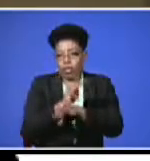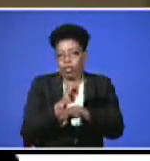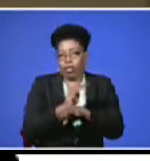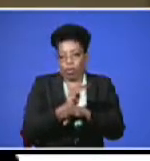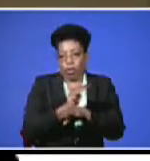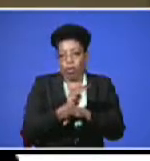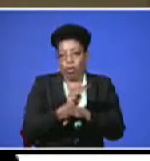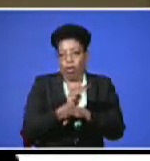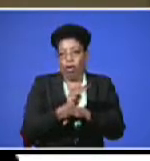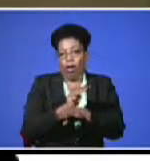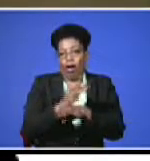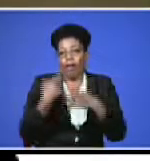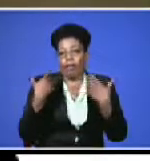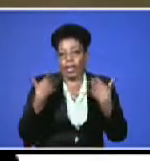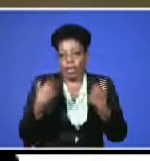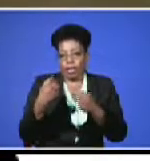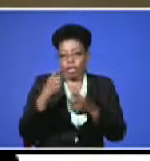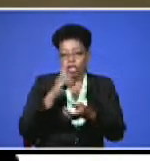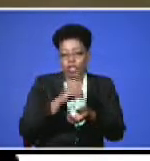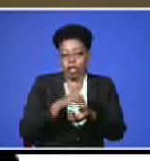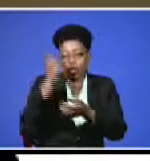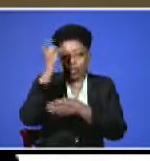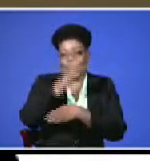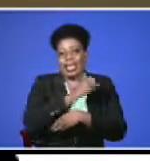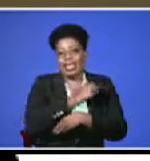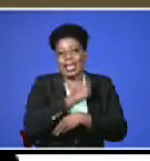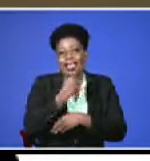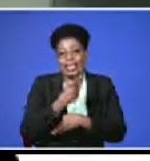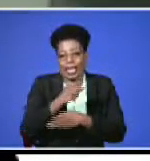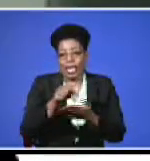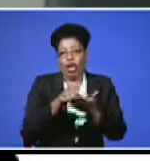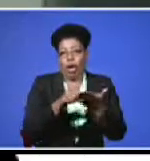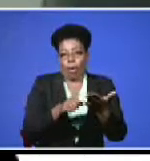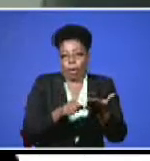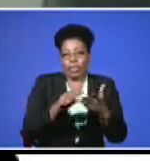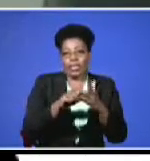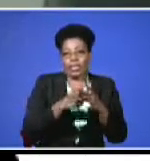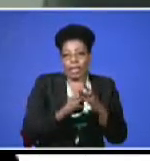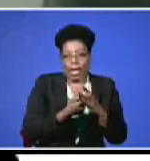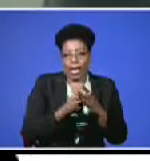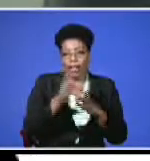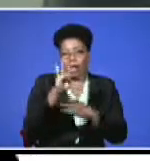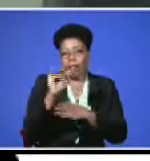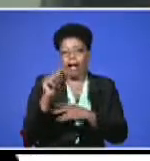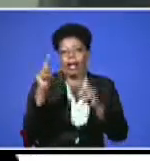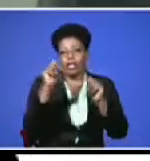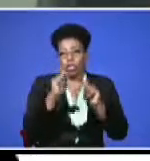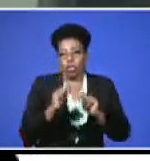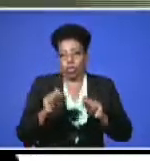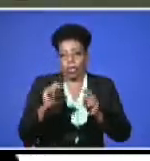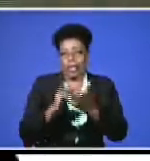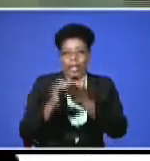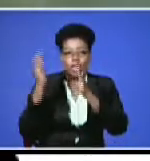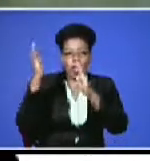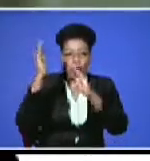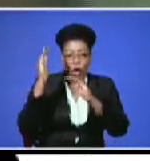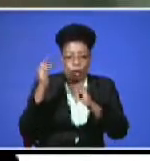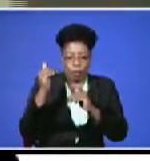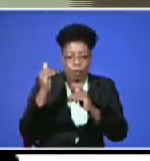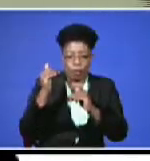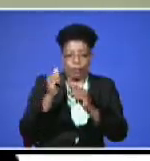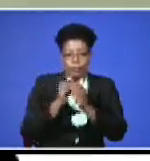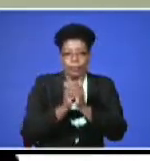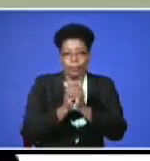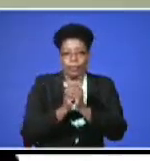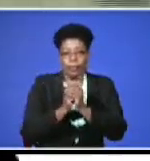Honorable Dr. Dwayne Sands, says operations could be back on stream as early as Tuesday, as he anticipates a temporary chiller